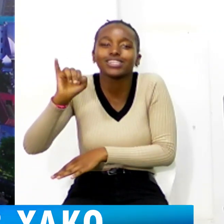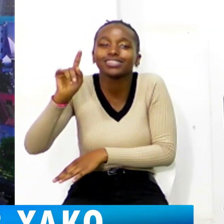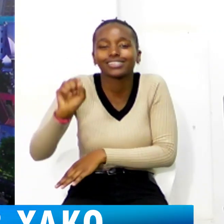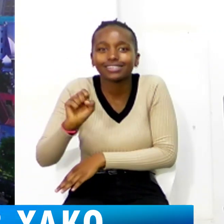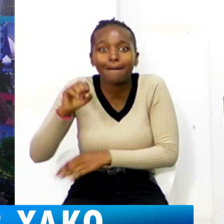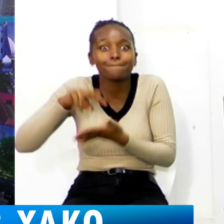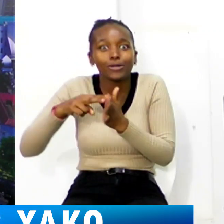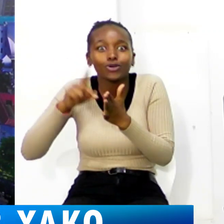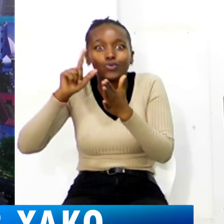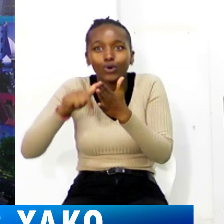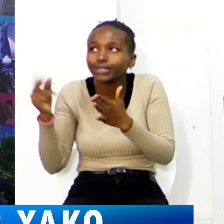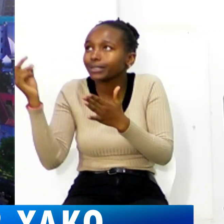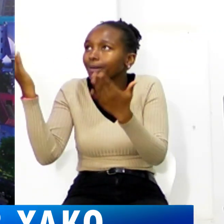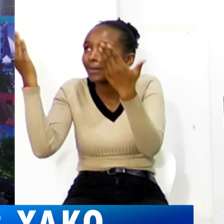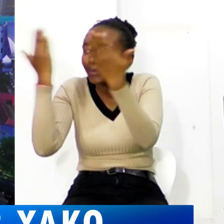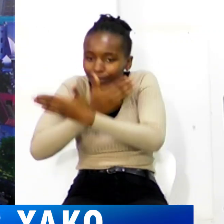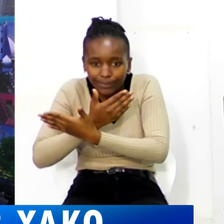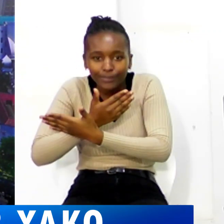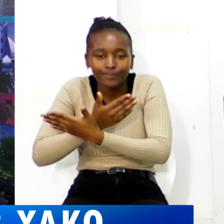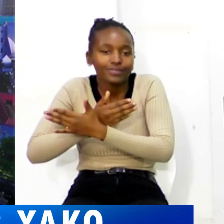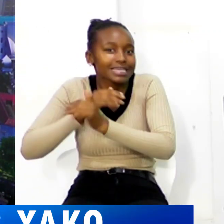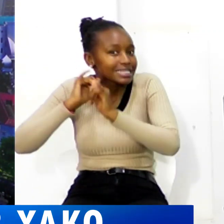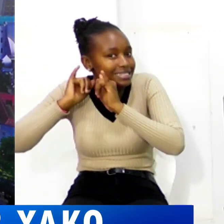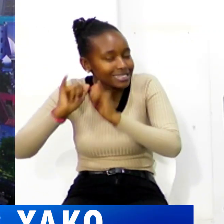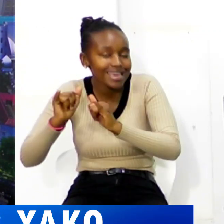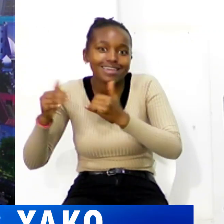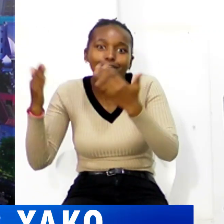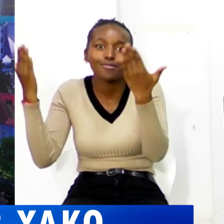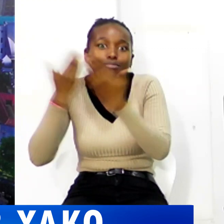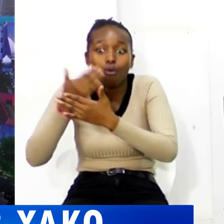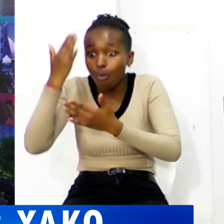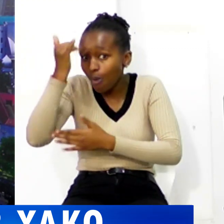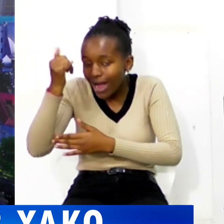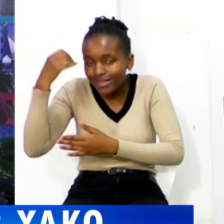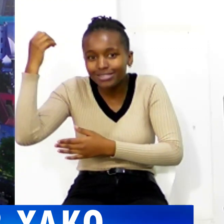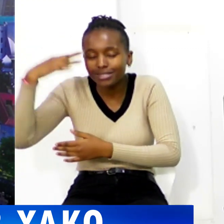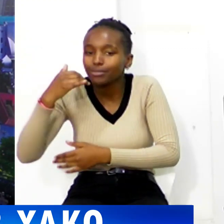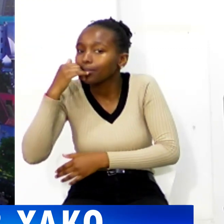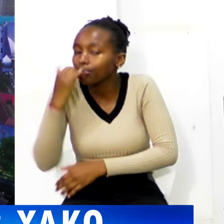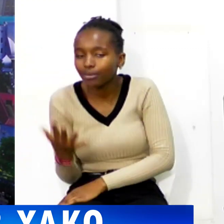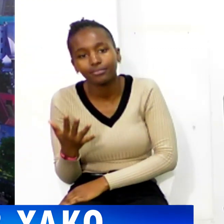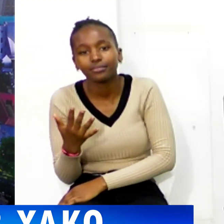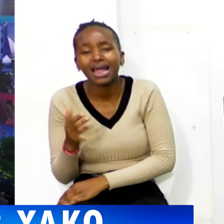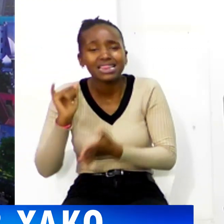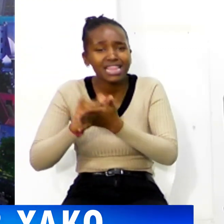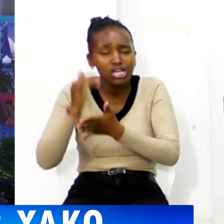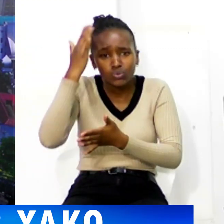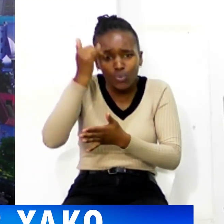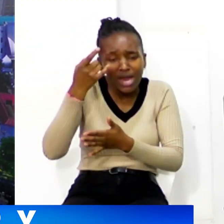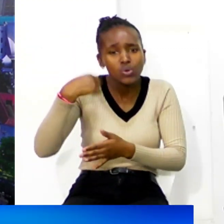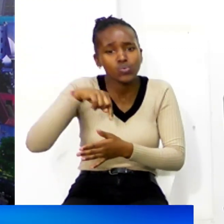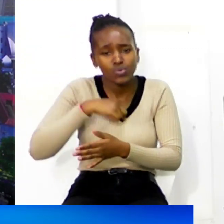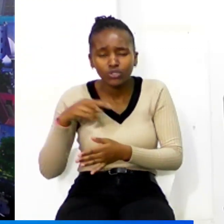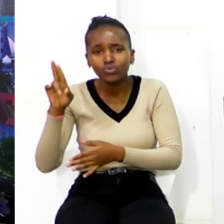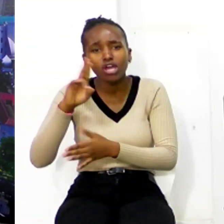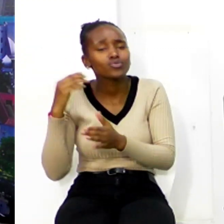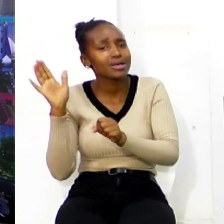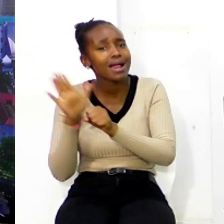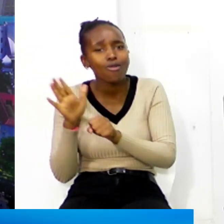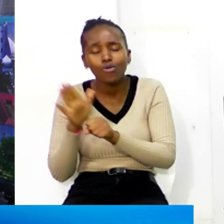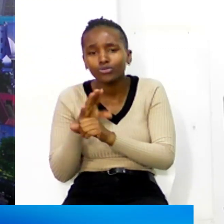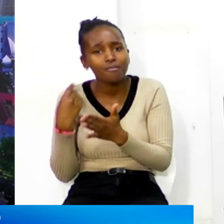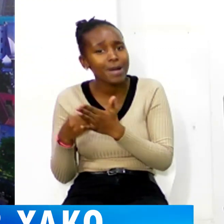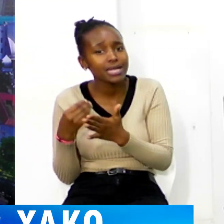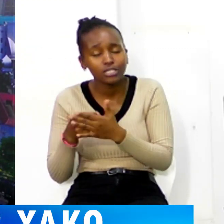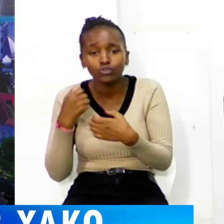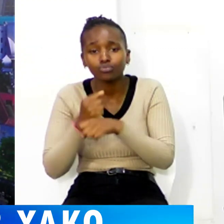Just don't get there. And that's why as a company we are spending a lot on running this campaign. That as all